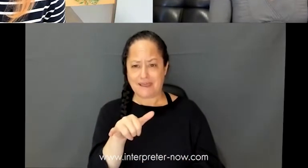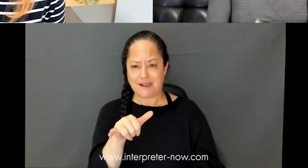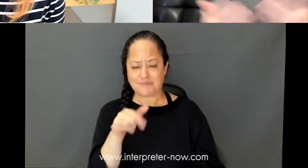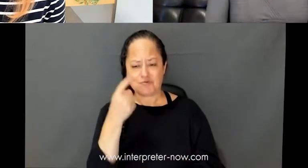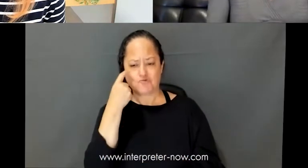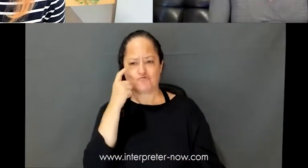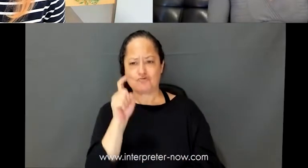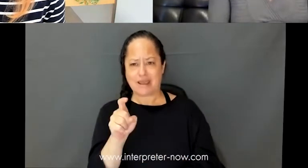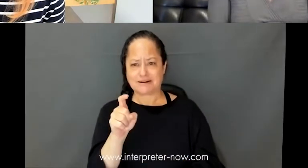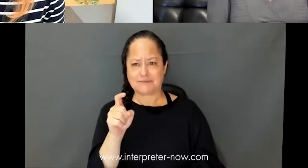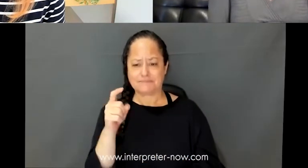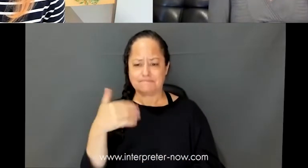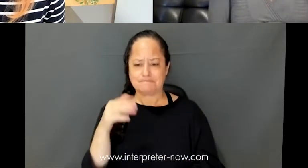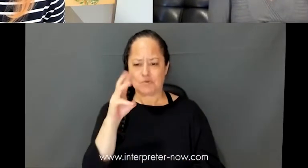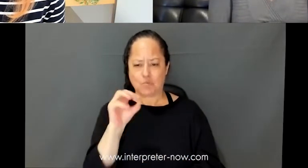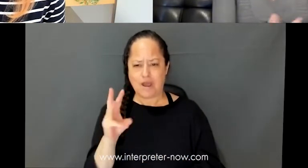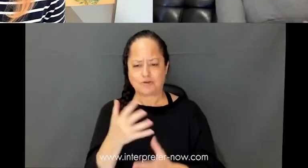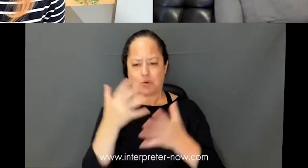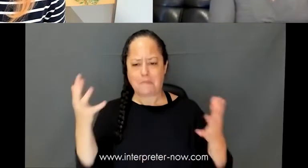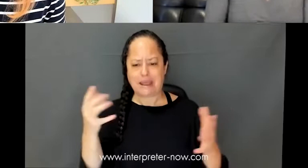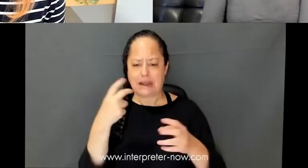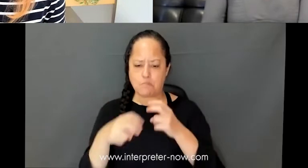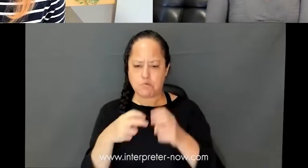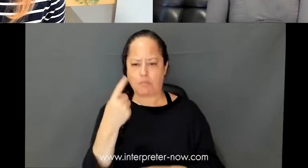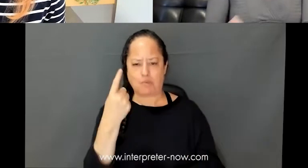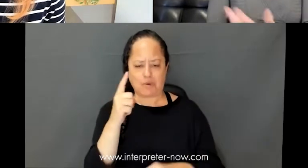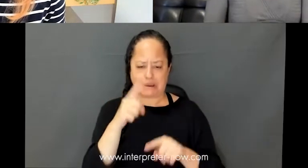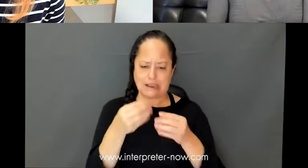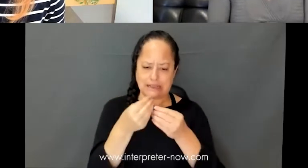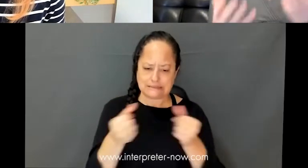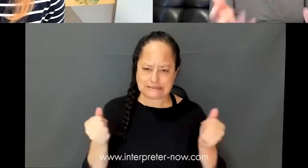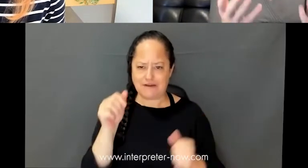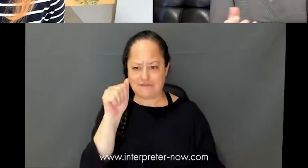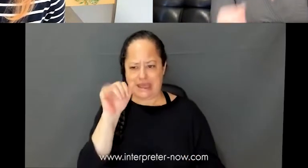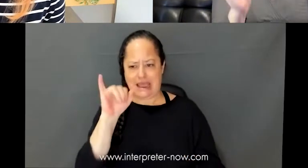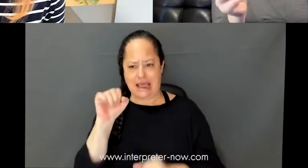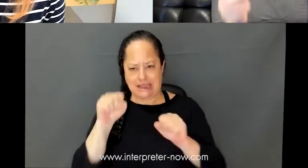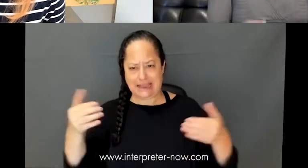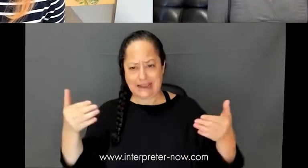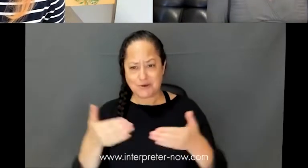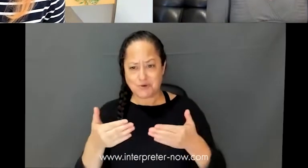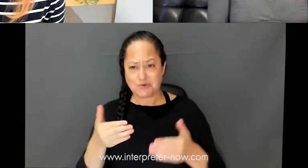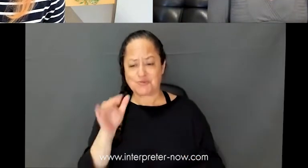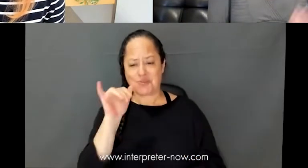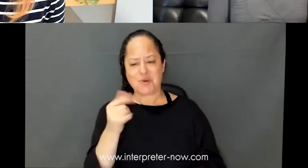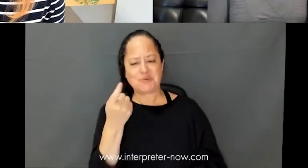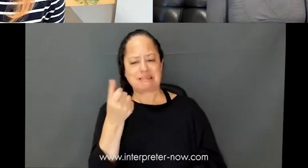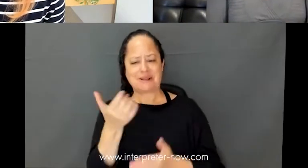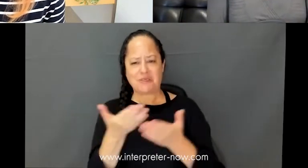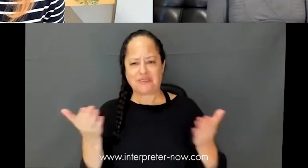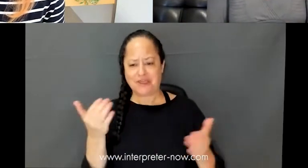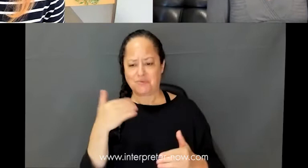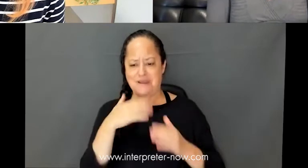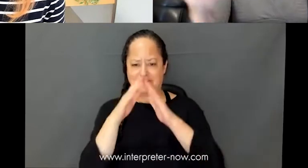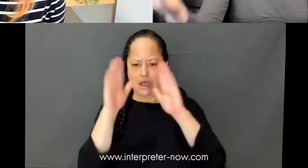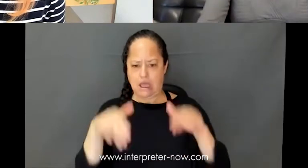recognizing, wow, there are still so many problems that one can't get solved and two, AI can introduce. But just those little things when you've got a household